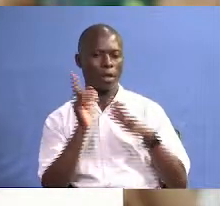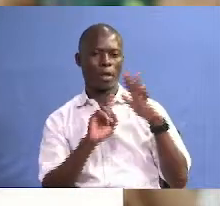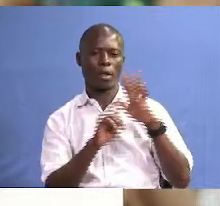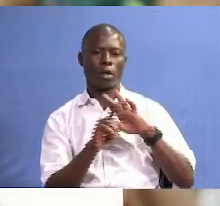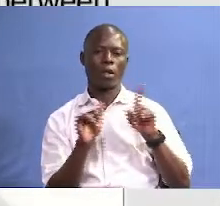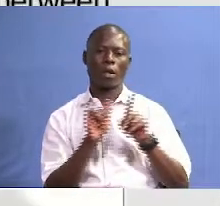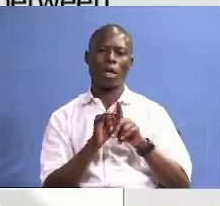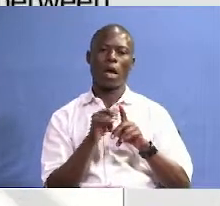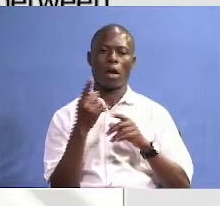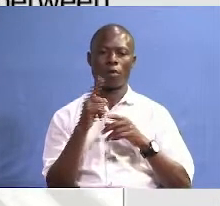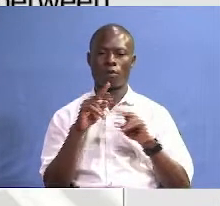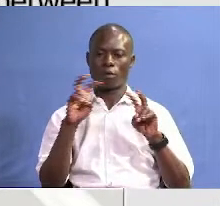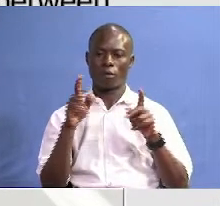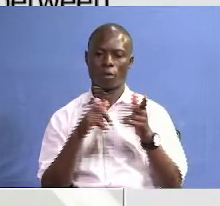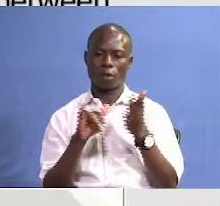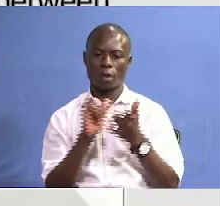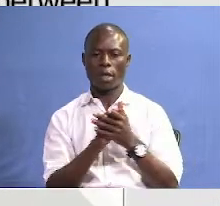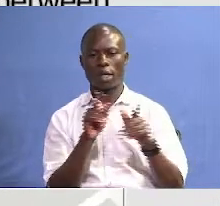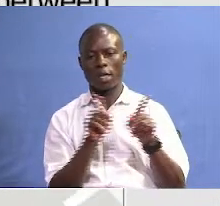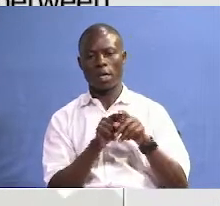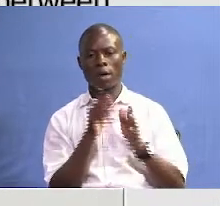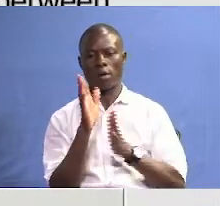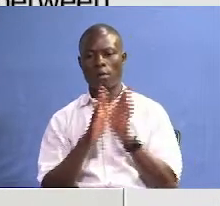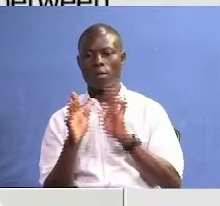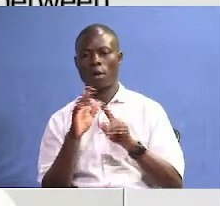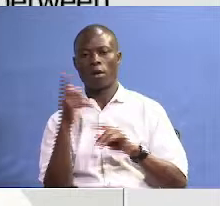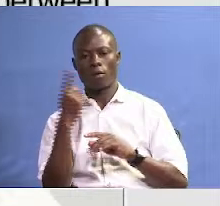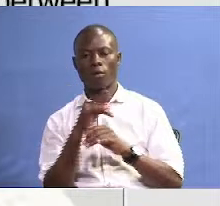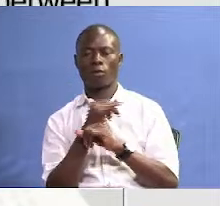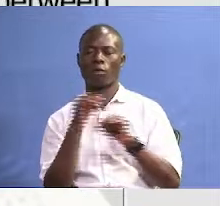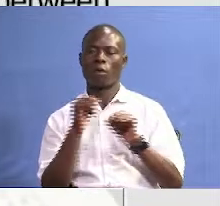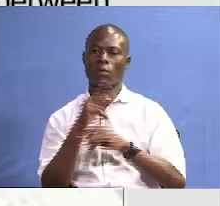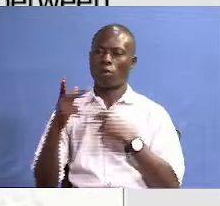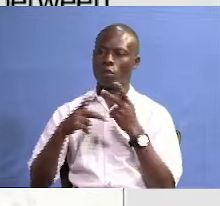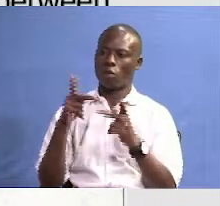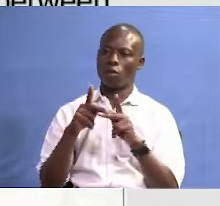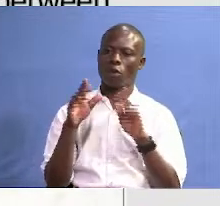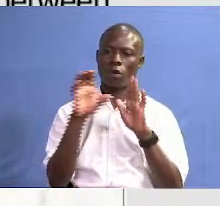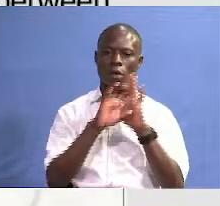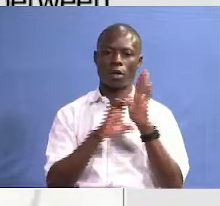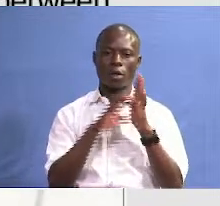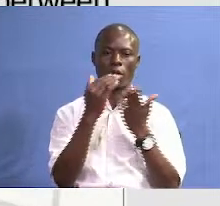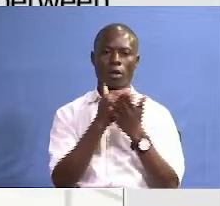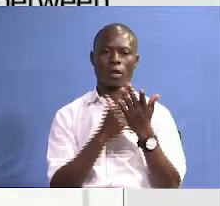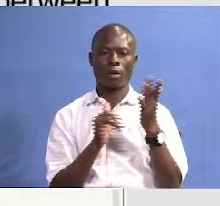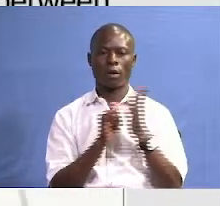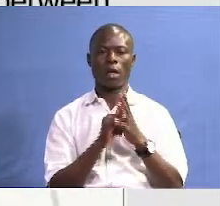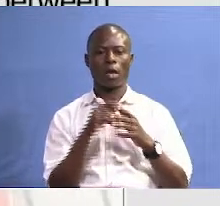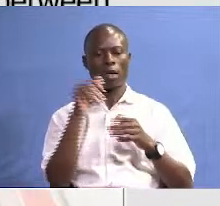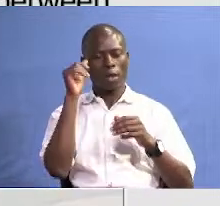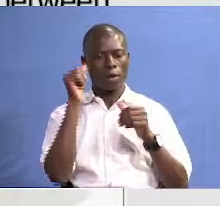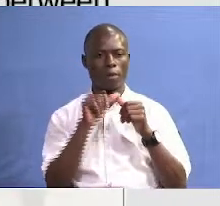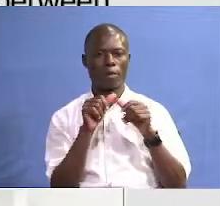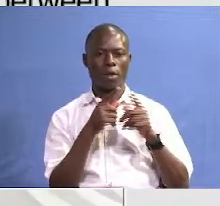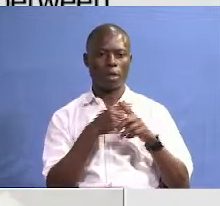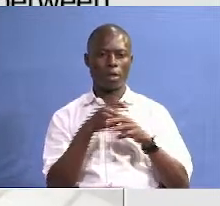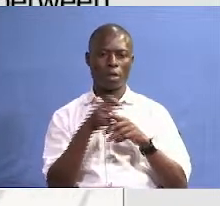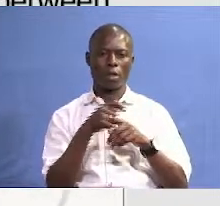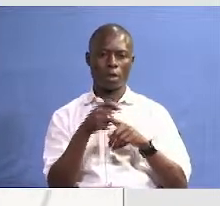austerity measures. NOC will also prepare a detailed report on the procurement process, status and cost of the ceremonial, training and